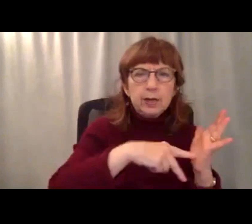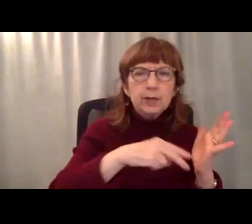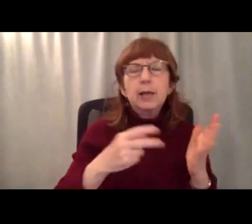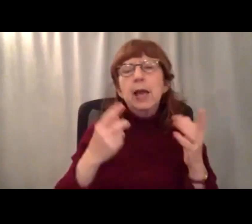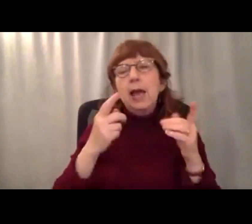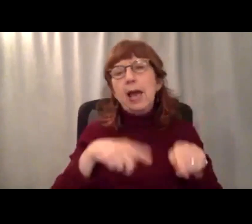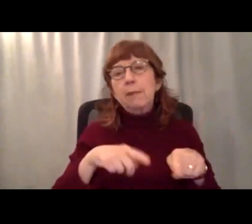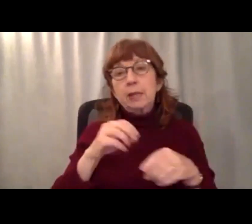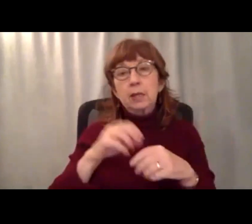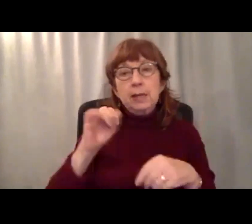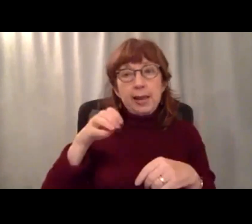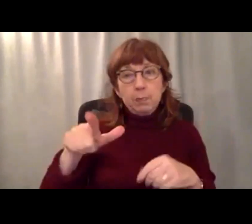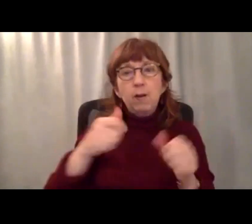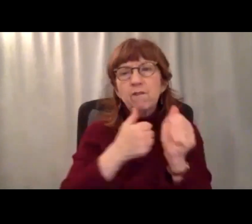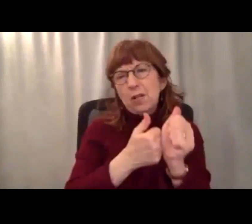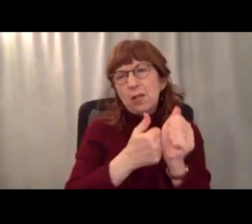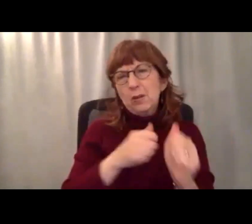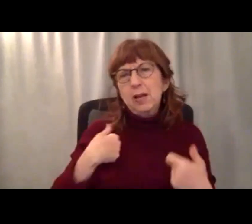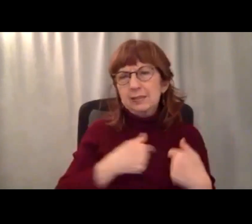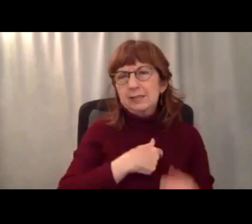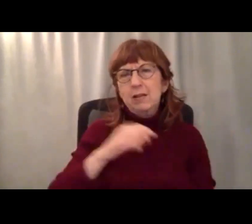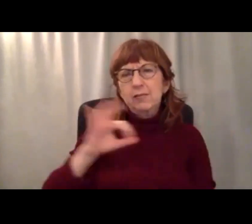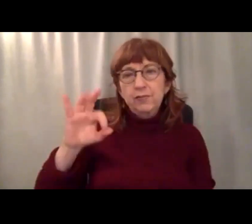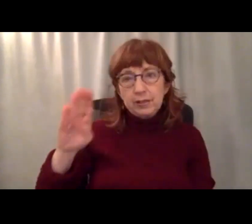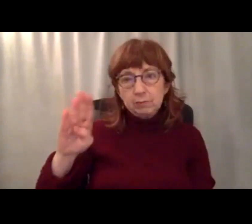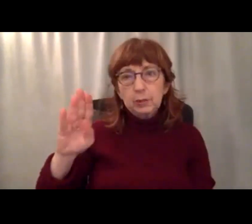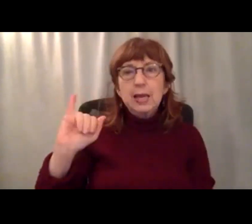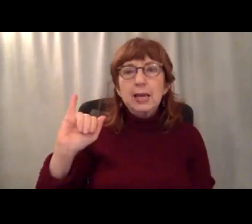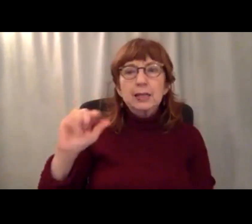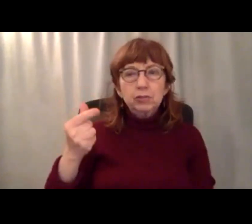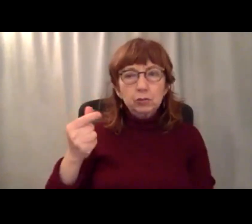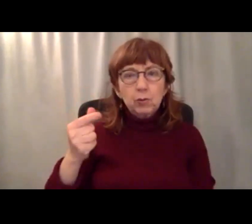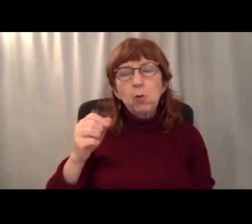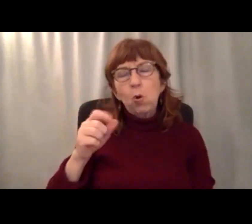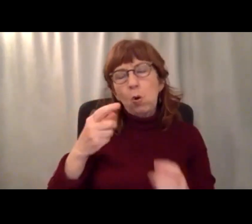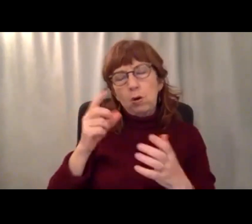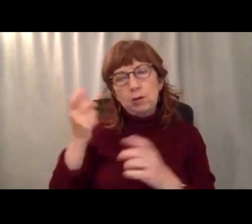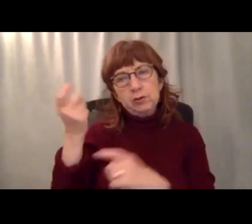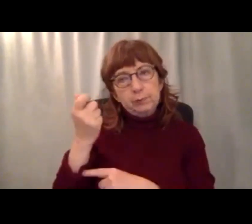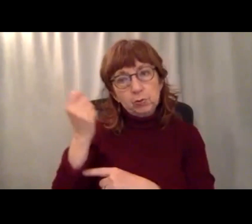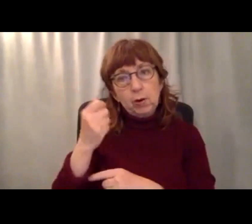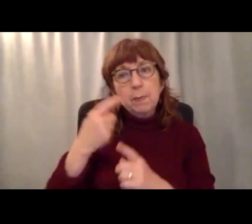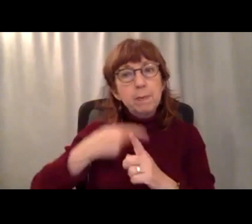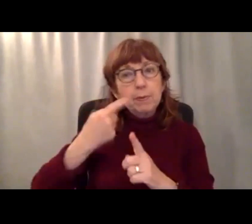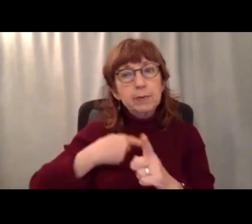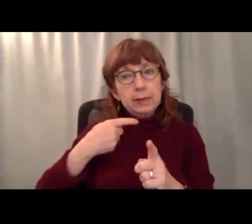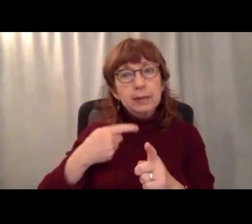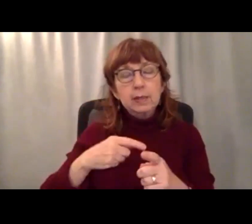By following us on Facebook or Instagram or subscribing to our monthly newsletter at